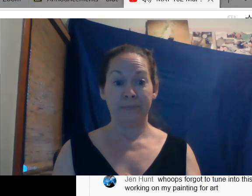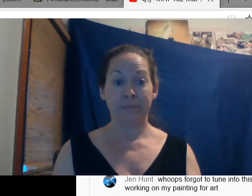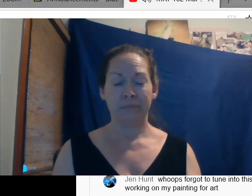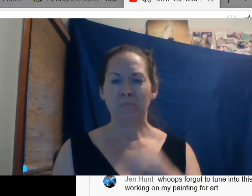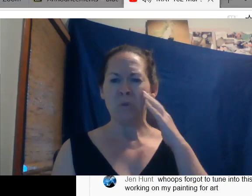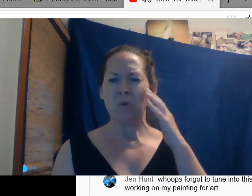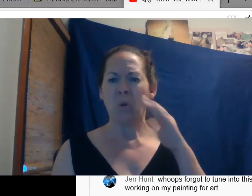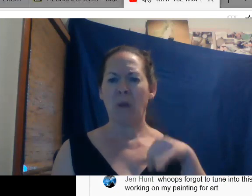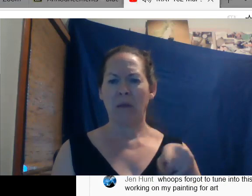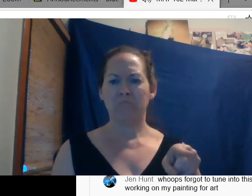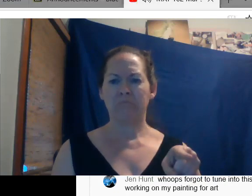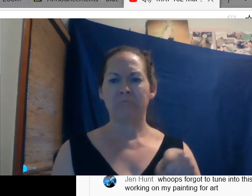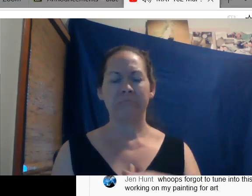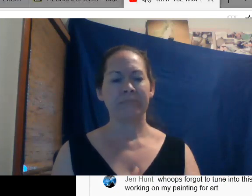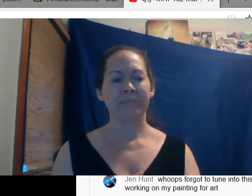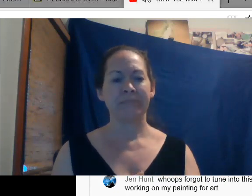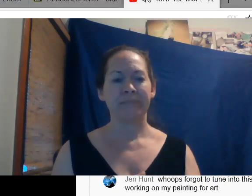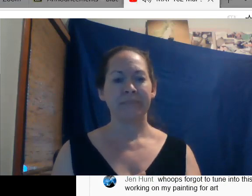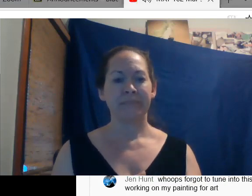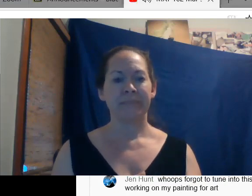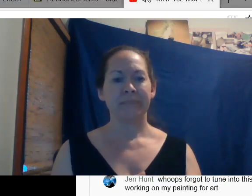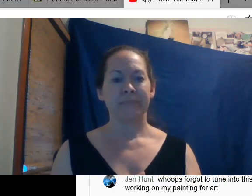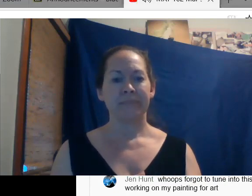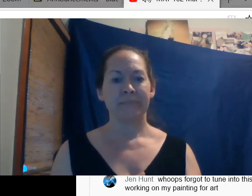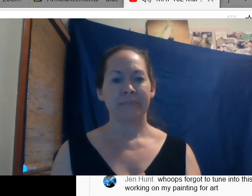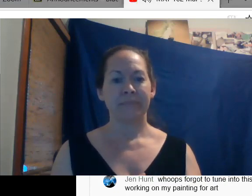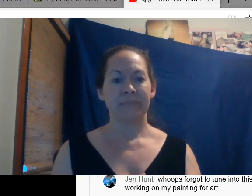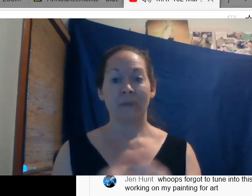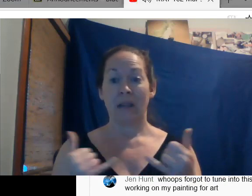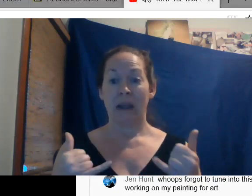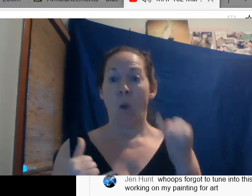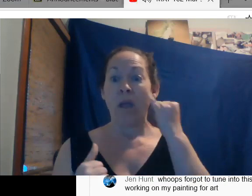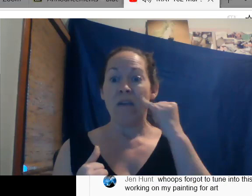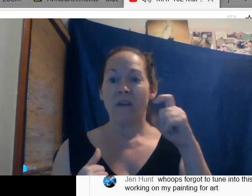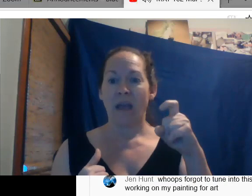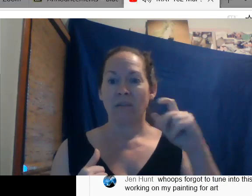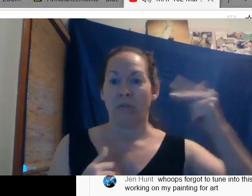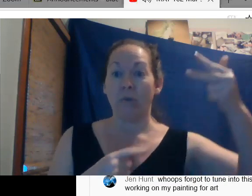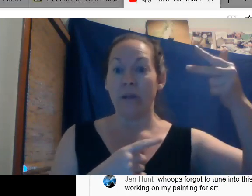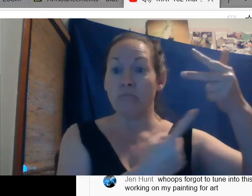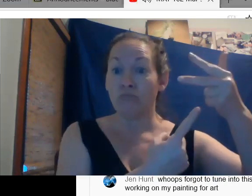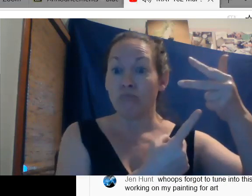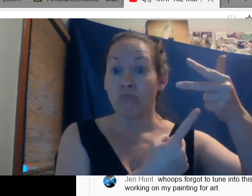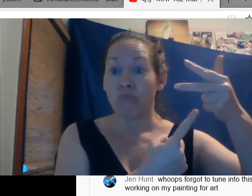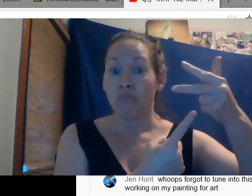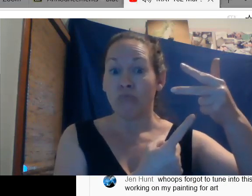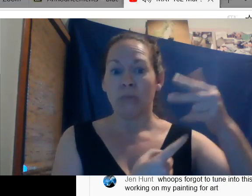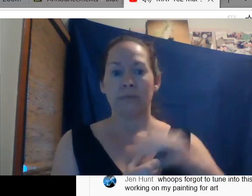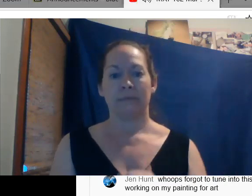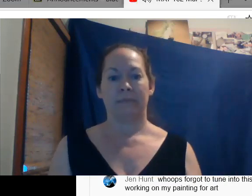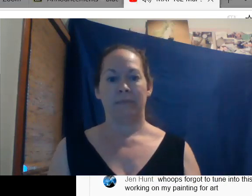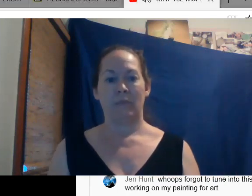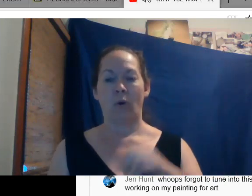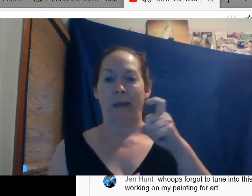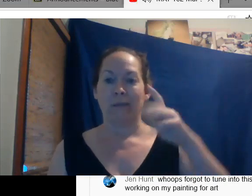these terms. We want to be able to do the same thing now if x is cubed, x is to the 4th, and x